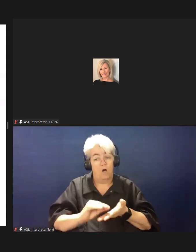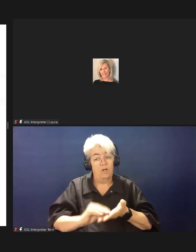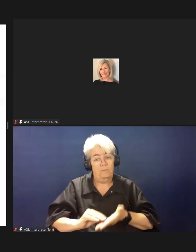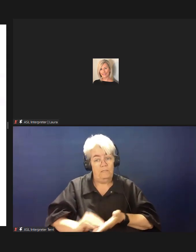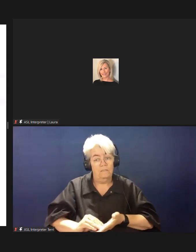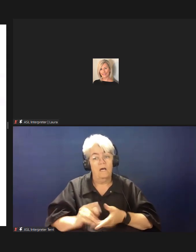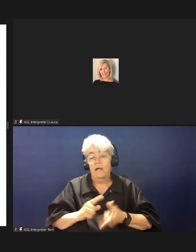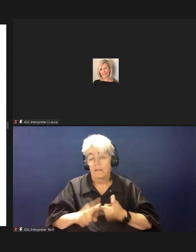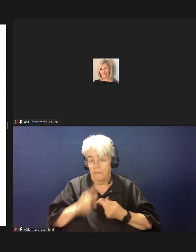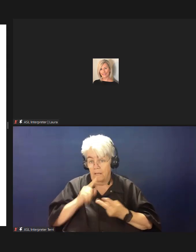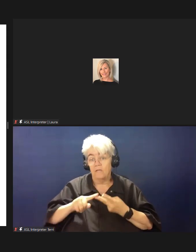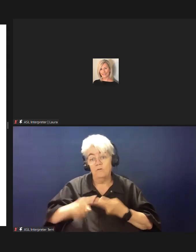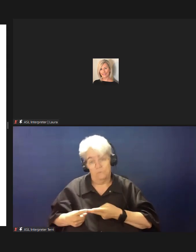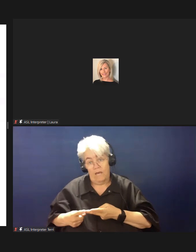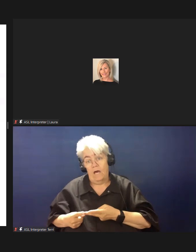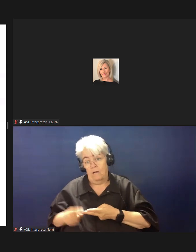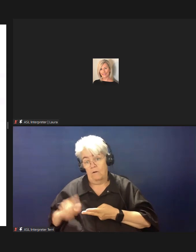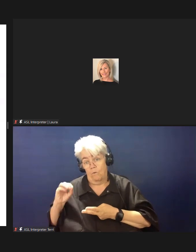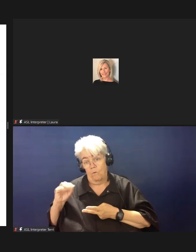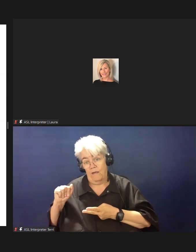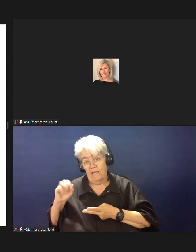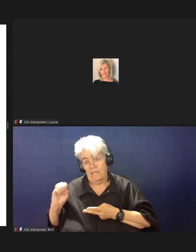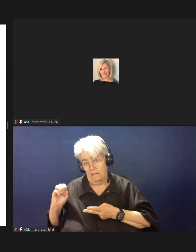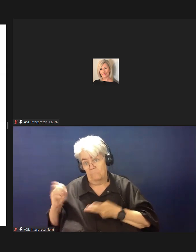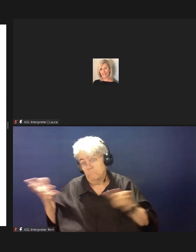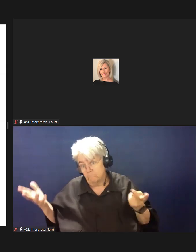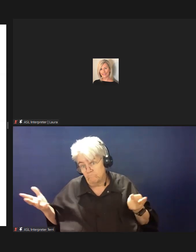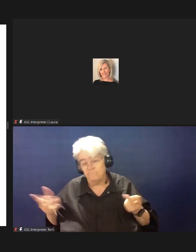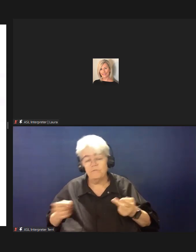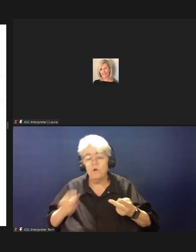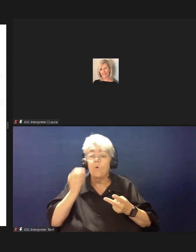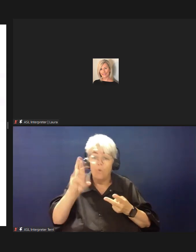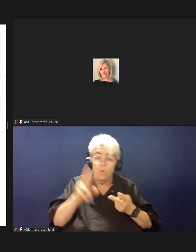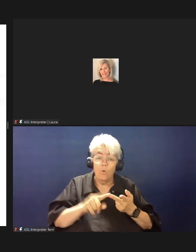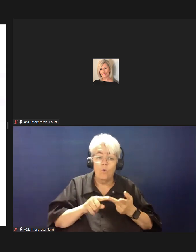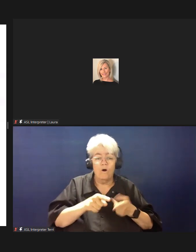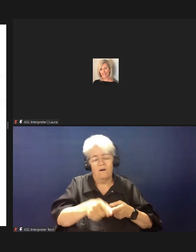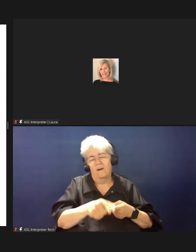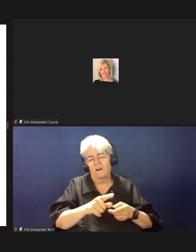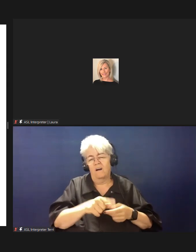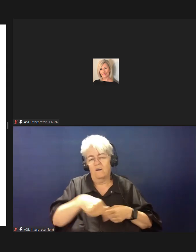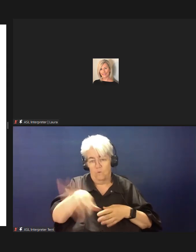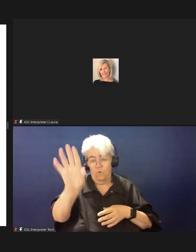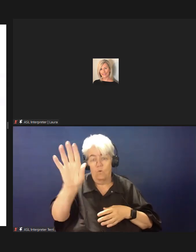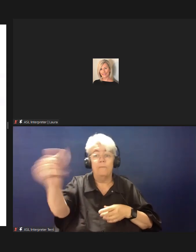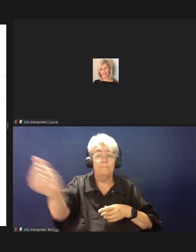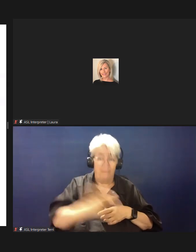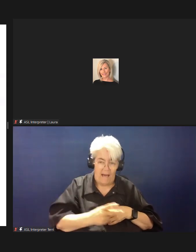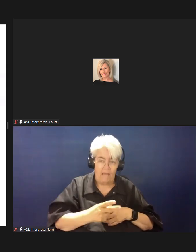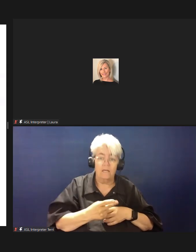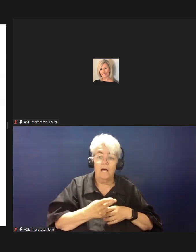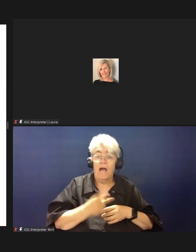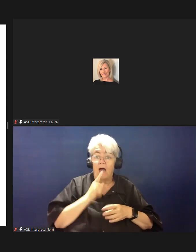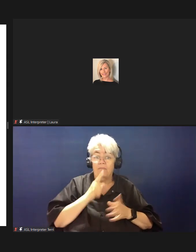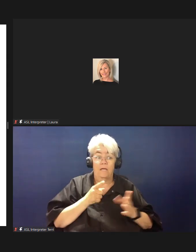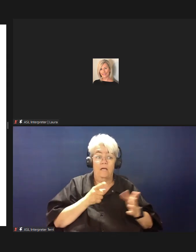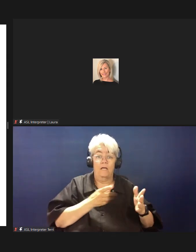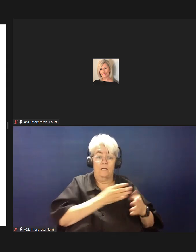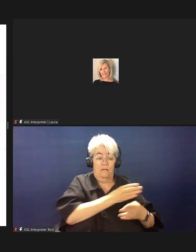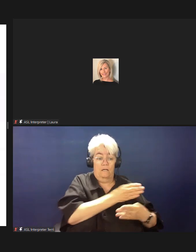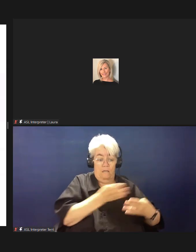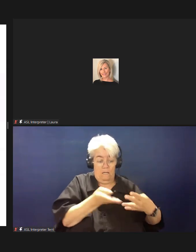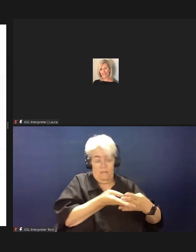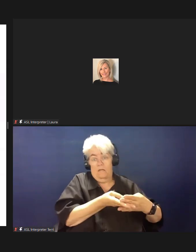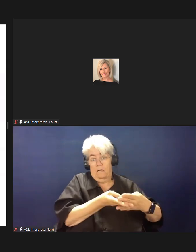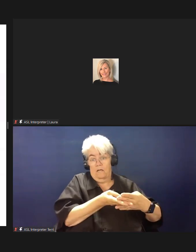backup method, the OAE instead, or you can come back to this child on another day and continue where you left off, making